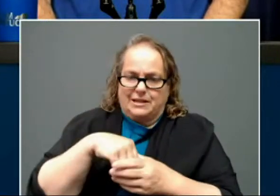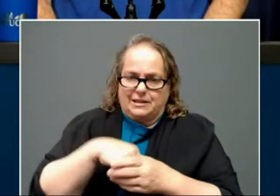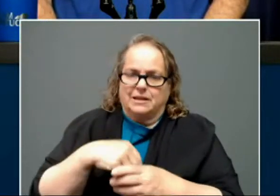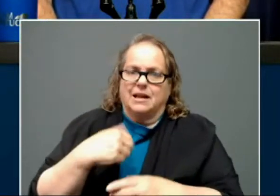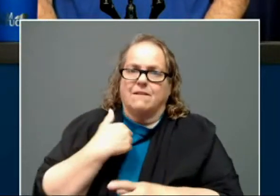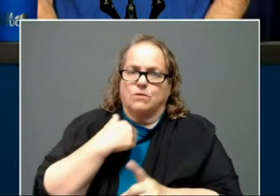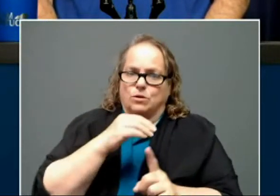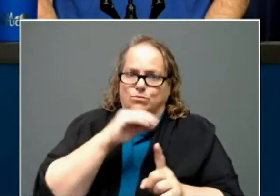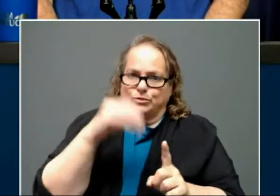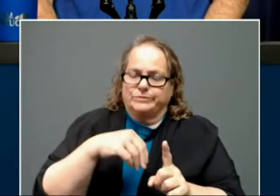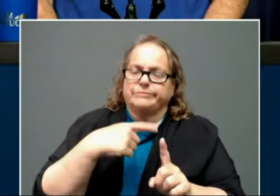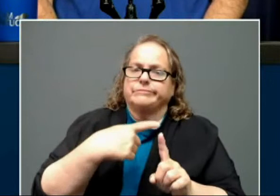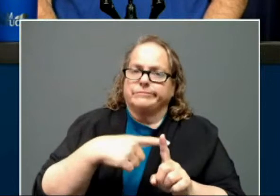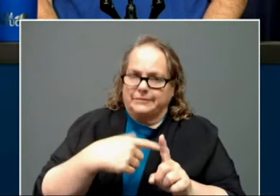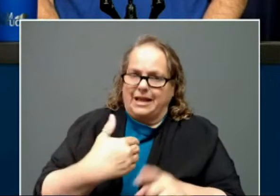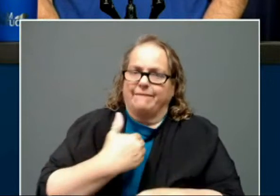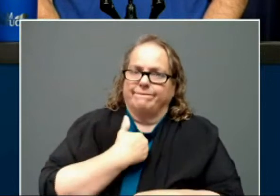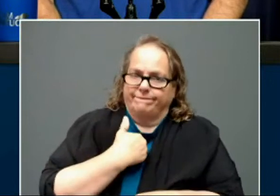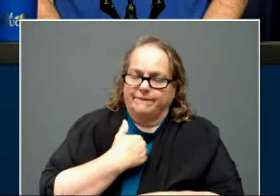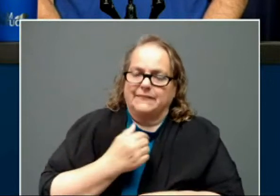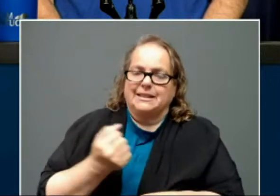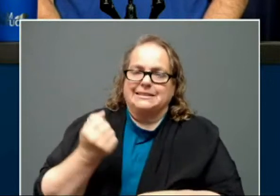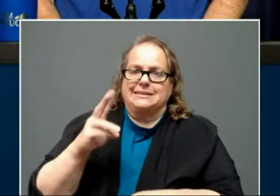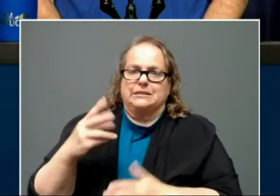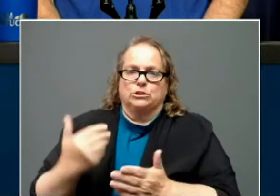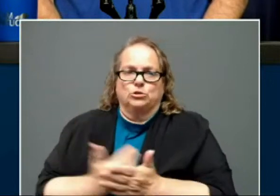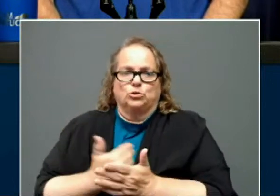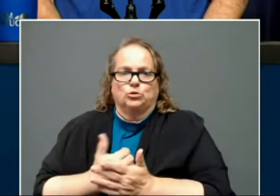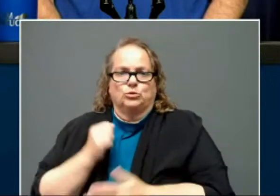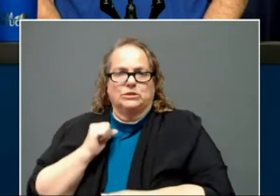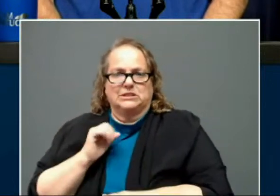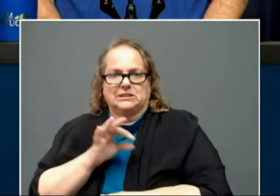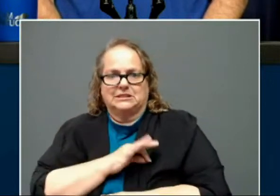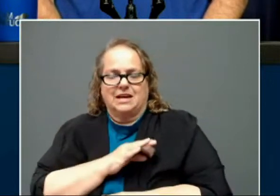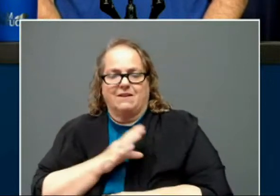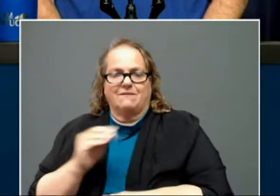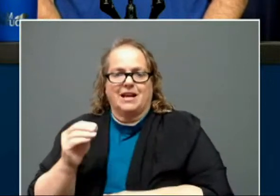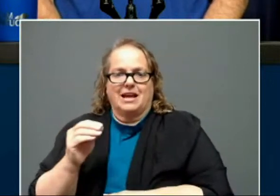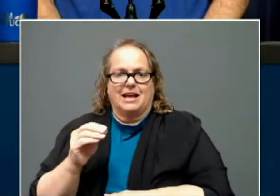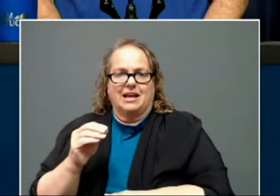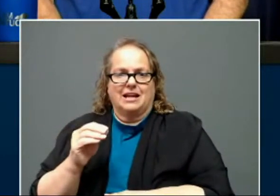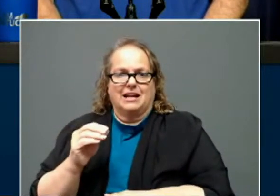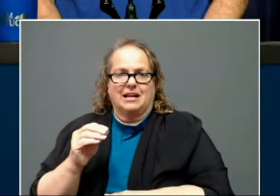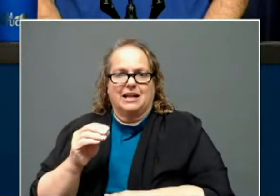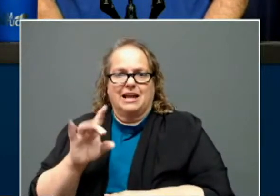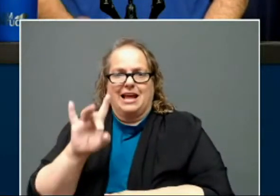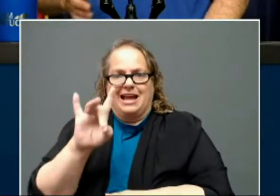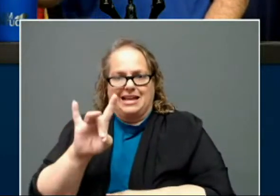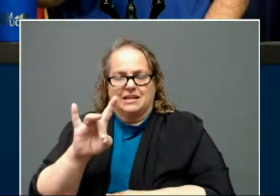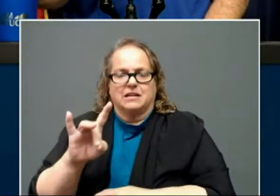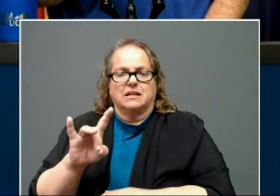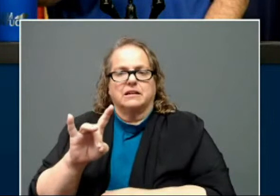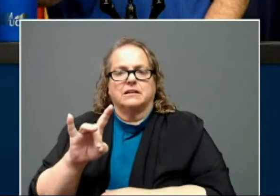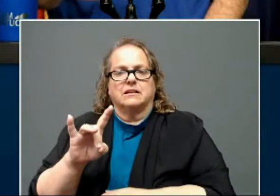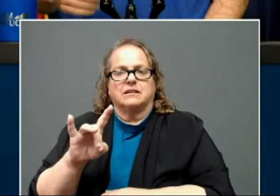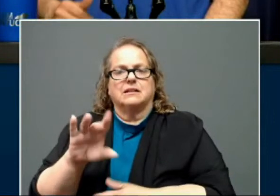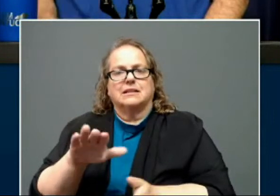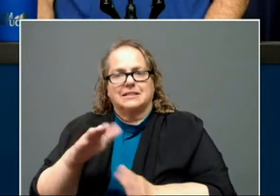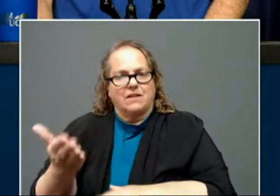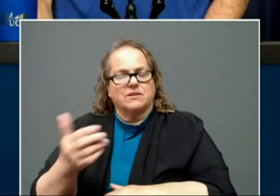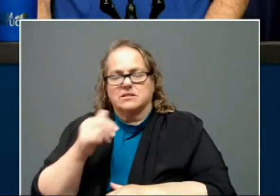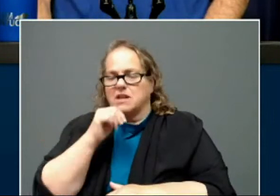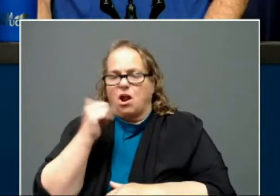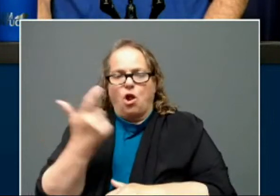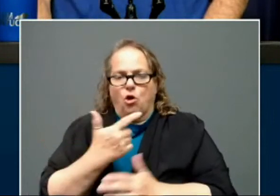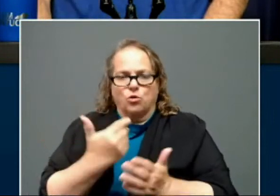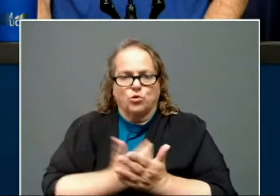new staff members testing positive, and we have 8 additional deaths. They're not all new. Some are coming